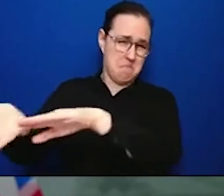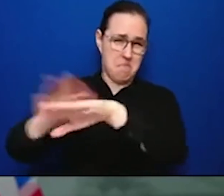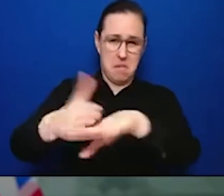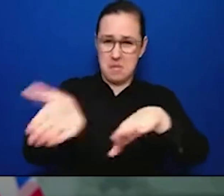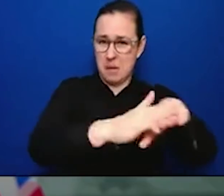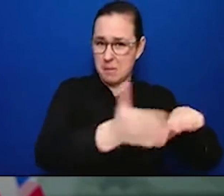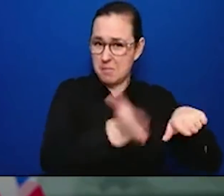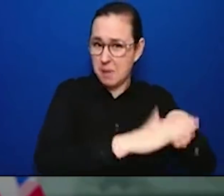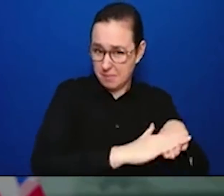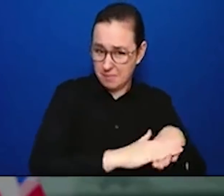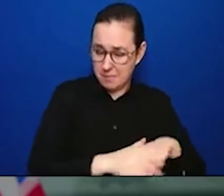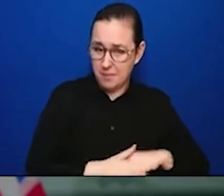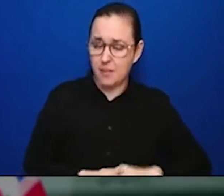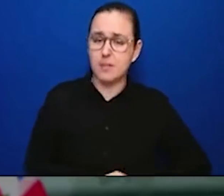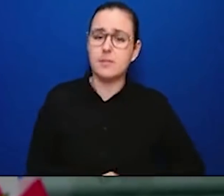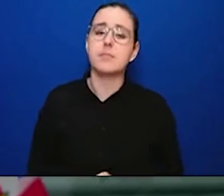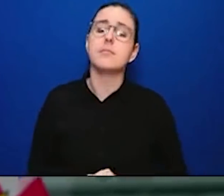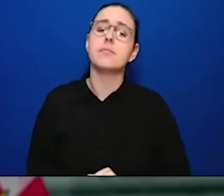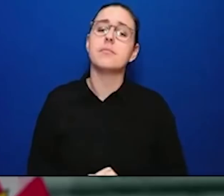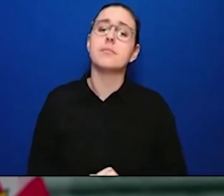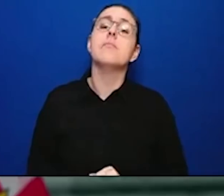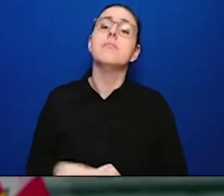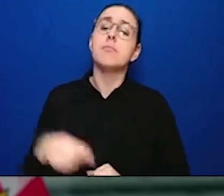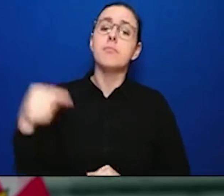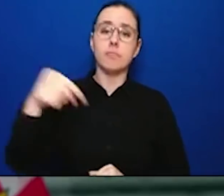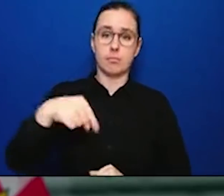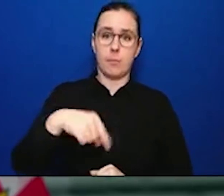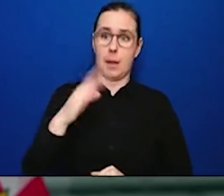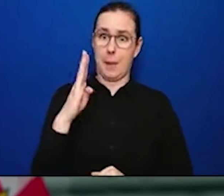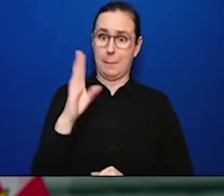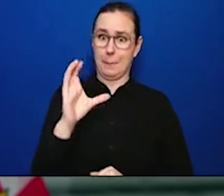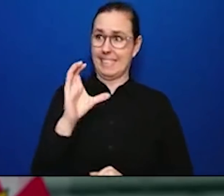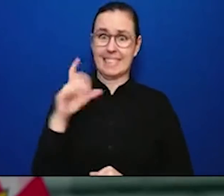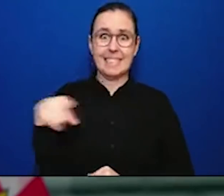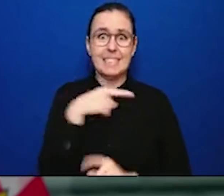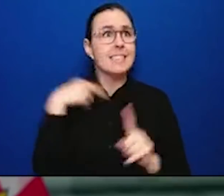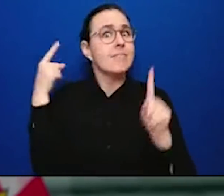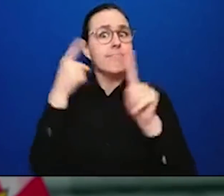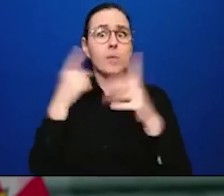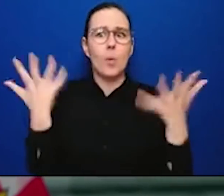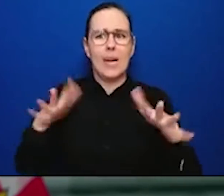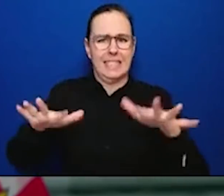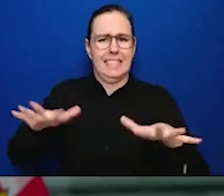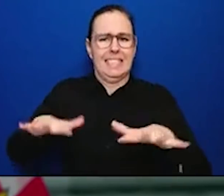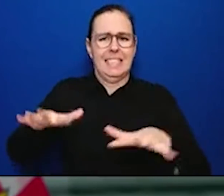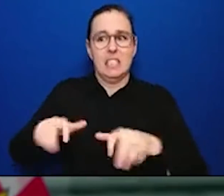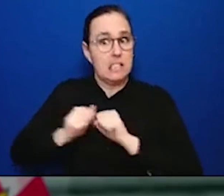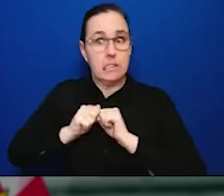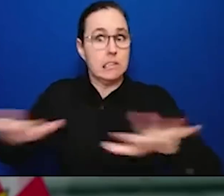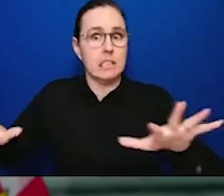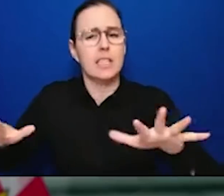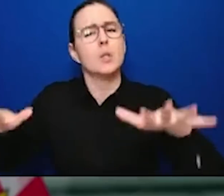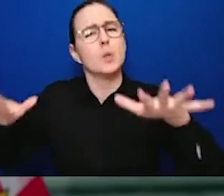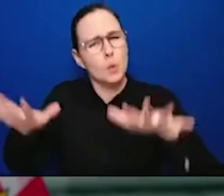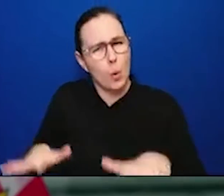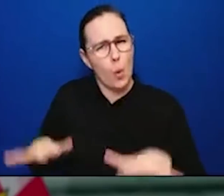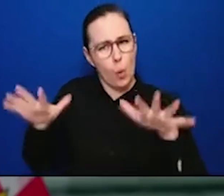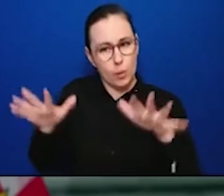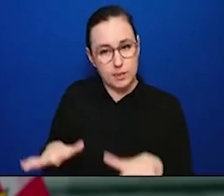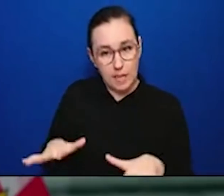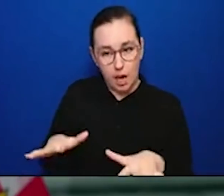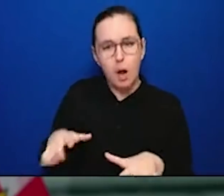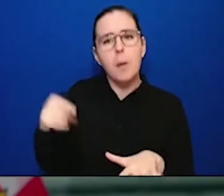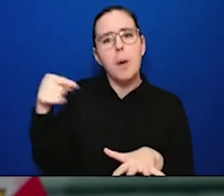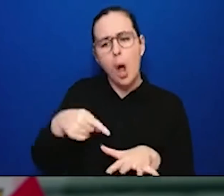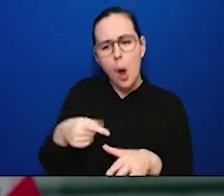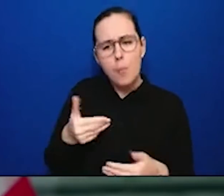and slow that down, and we are coping. But everything we do now makes a difference. Everything we've